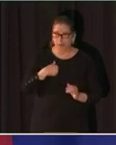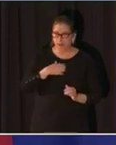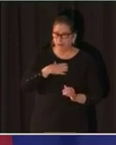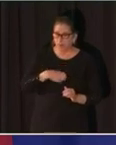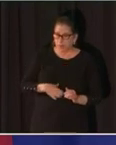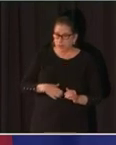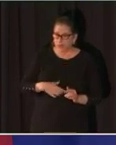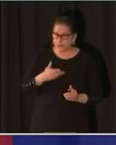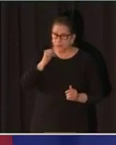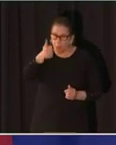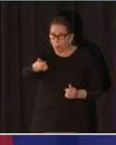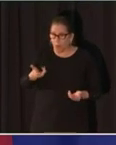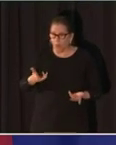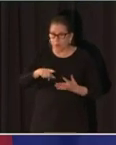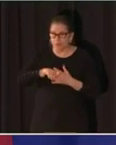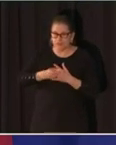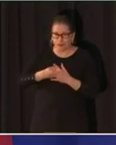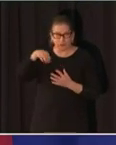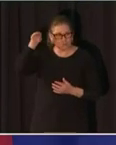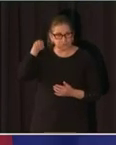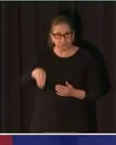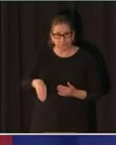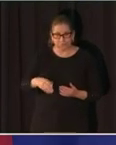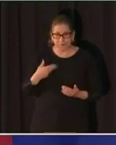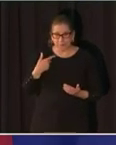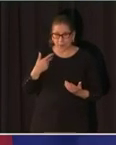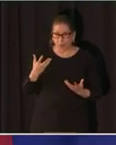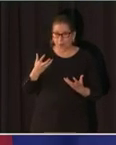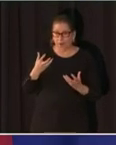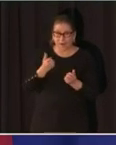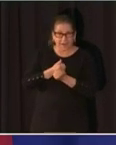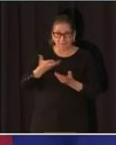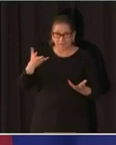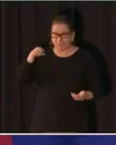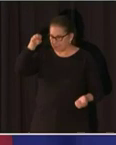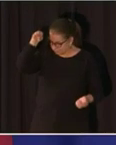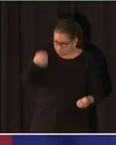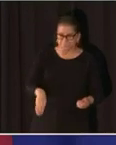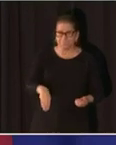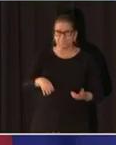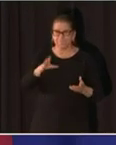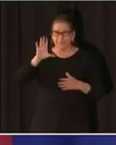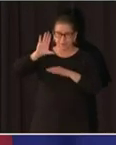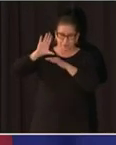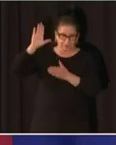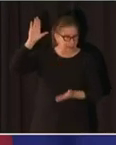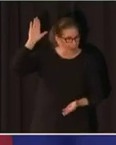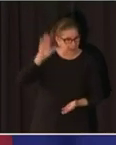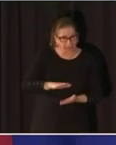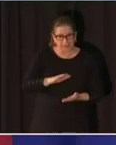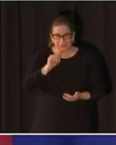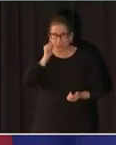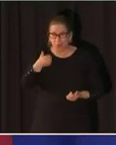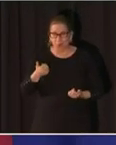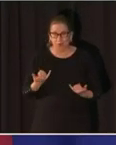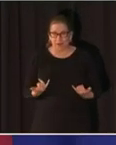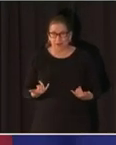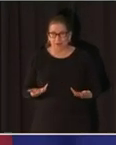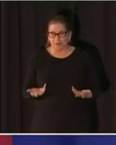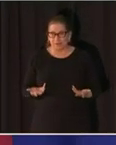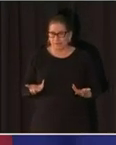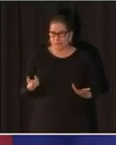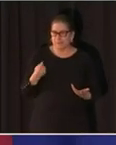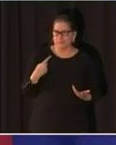mean, that's what we want. We want to see the decline tomorrow. I'm not sure I understand your question, Finnan. What I'm getting at is,